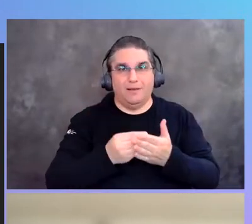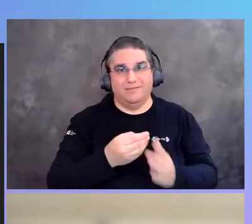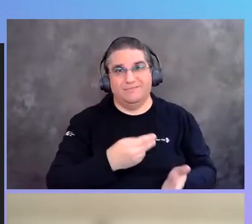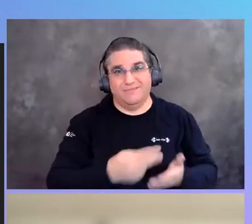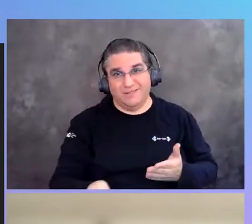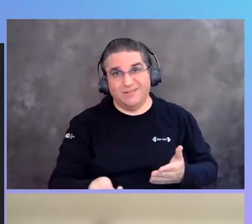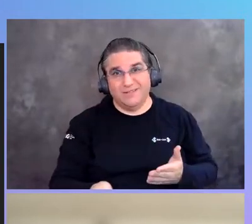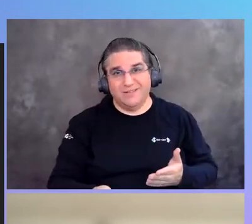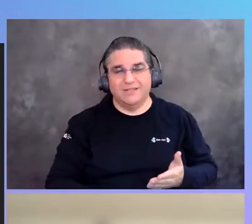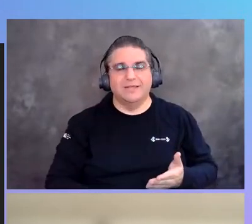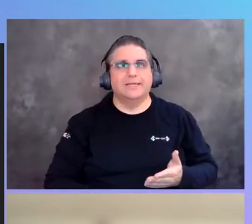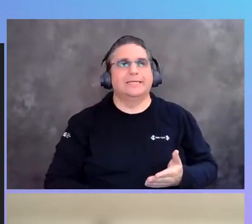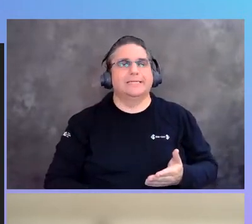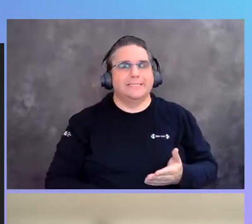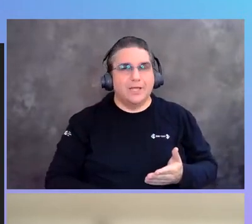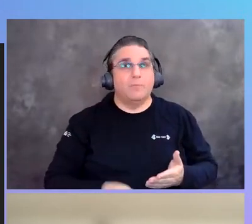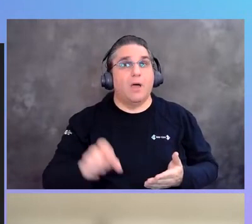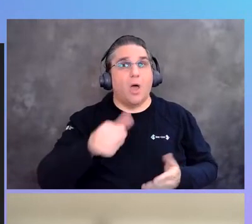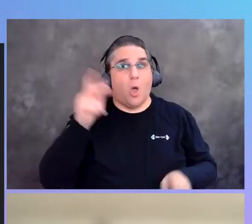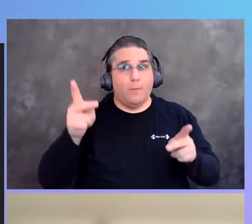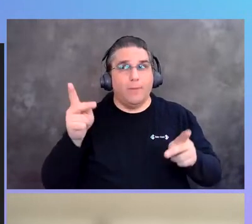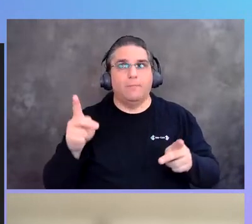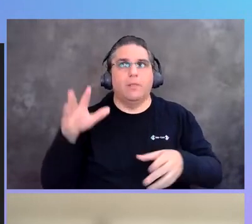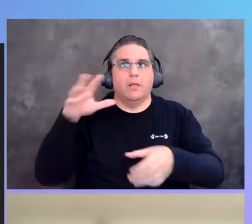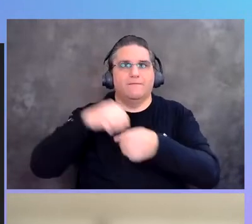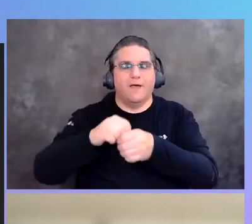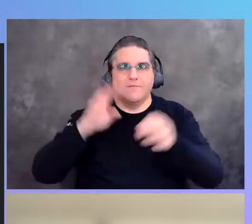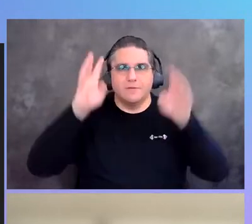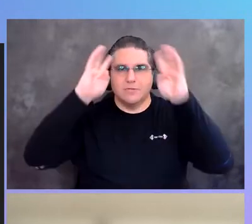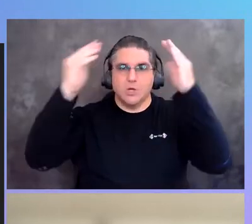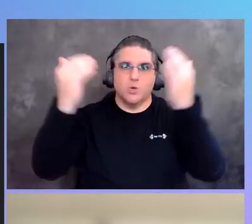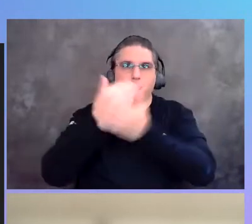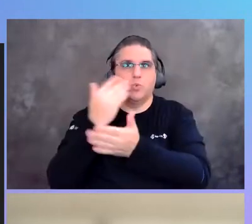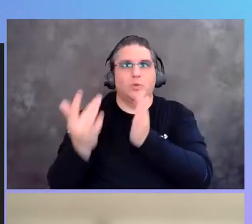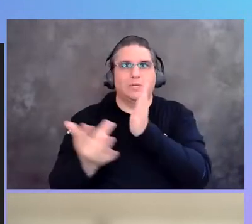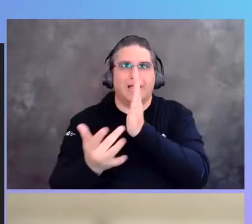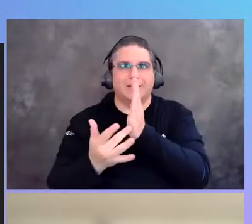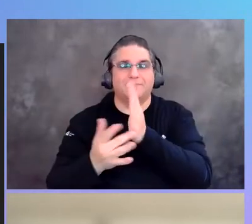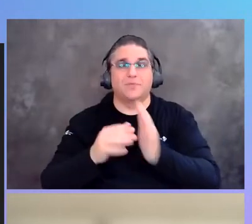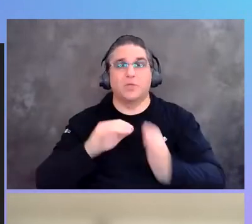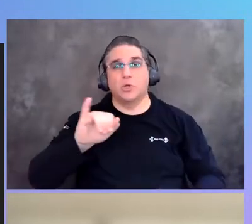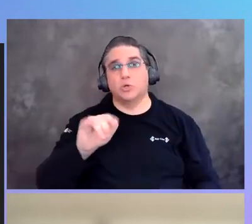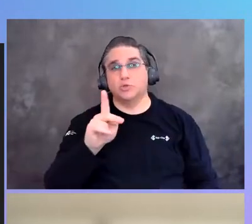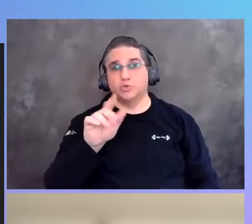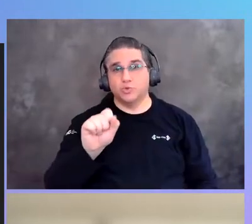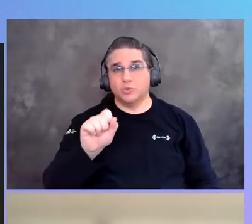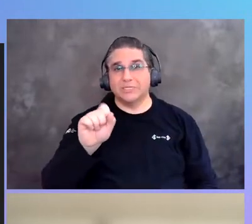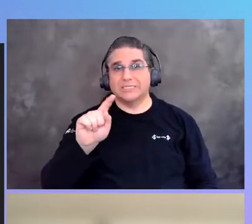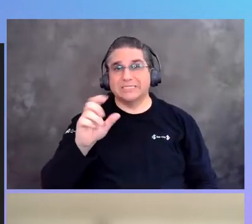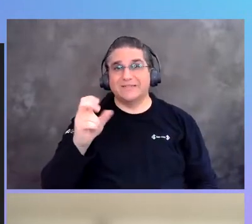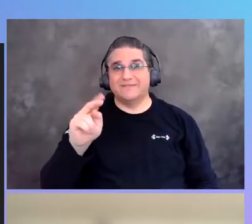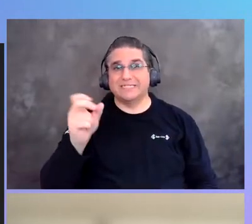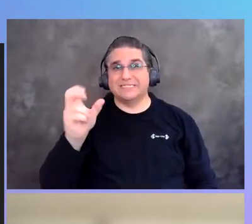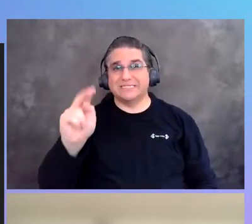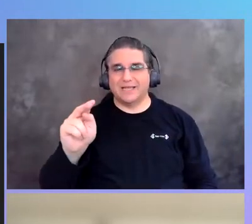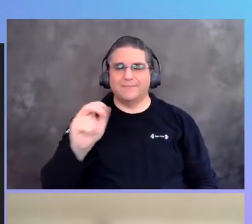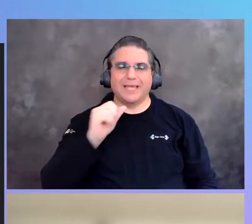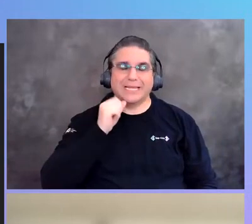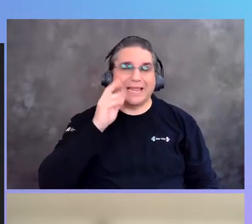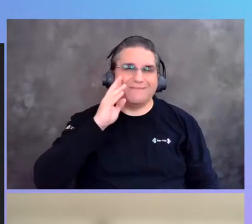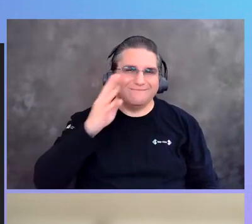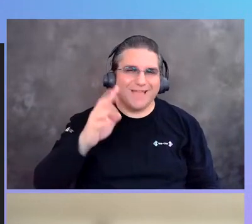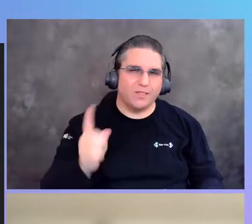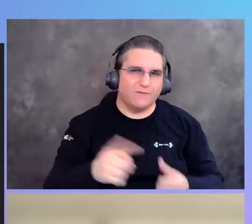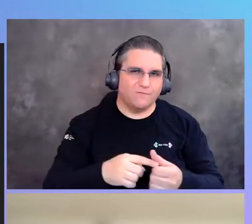forward, notably George Stephenson, who everyone thinks invented the steam engine, but he did put some carriages on it and did